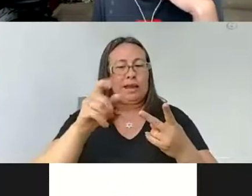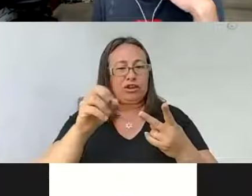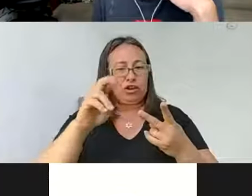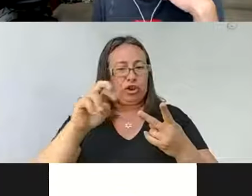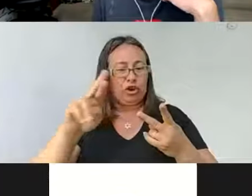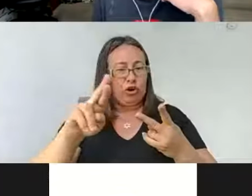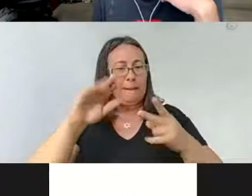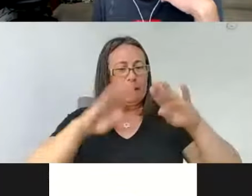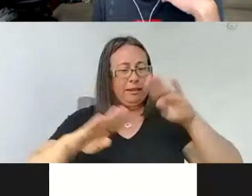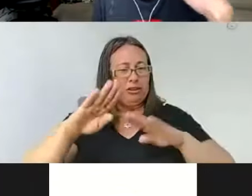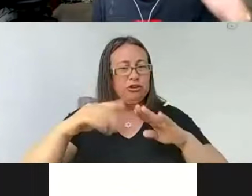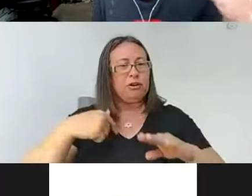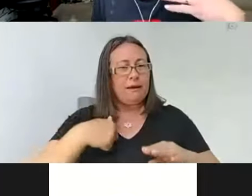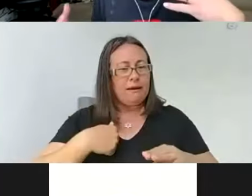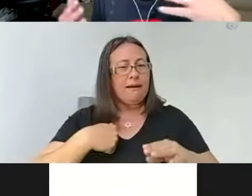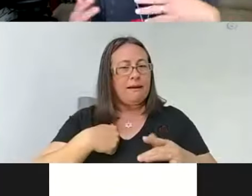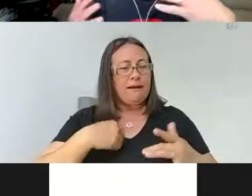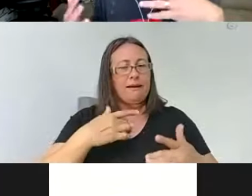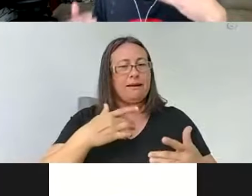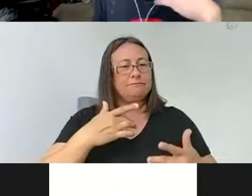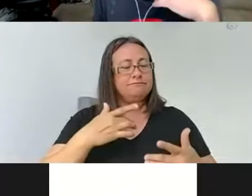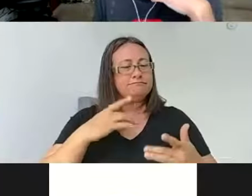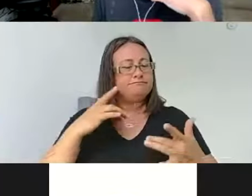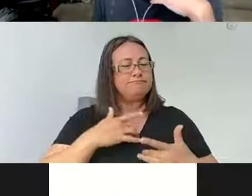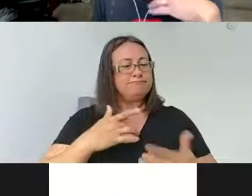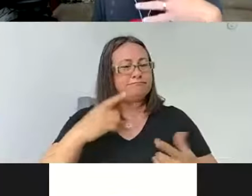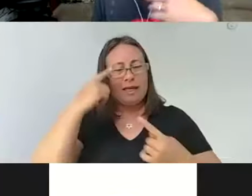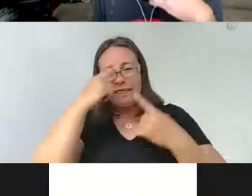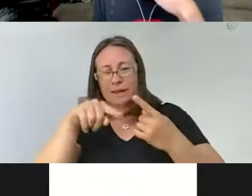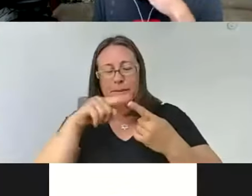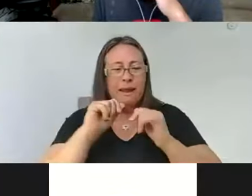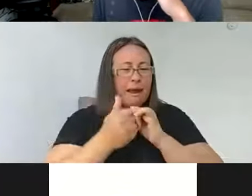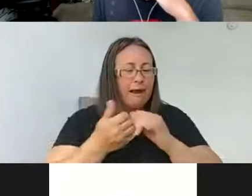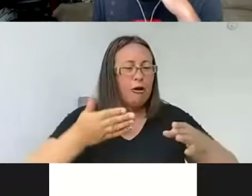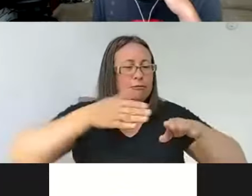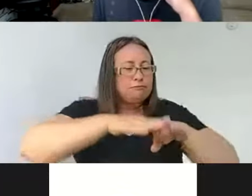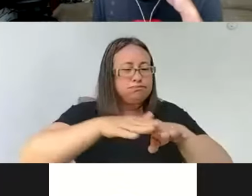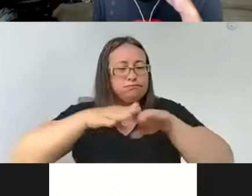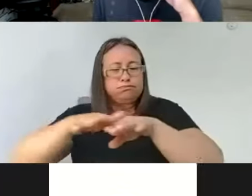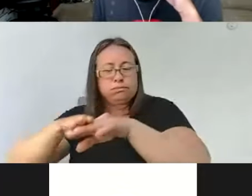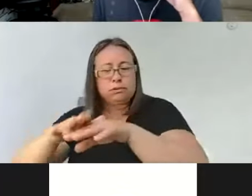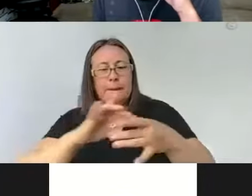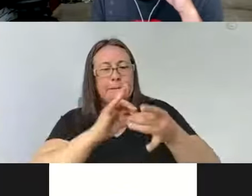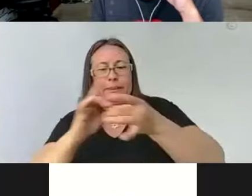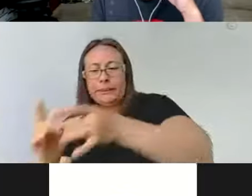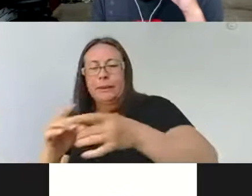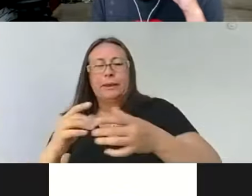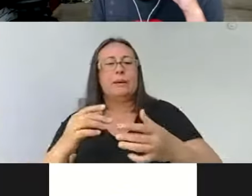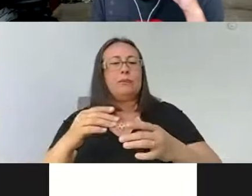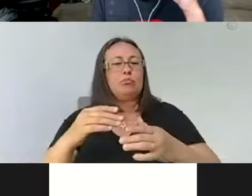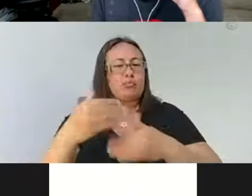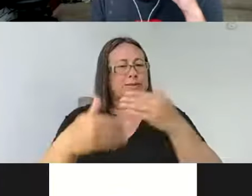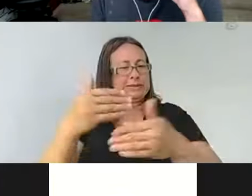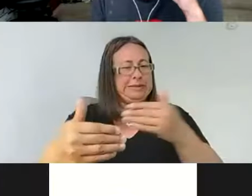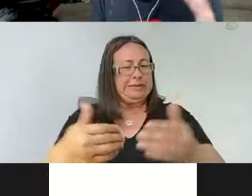and neuroscience as a series of kind of interconnected, overlapping cell biological processes.